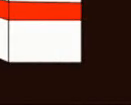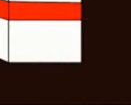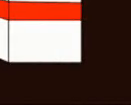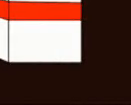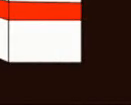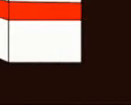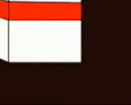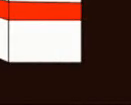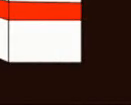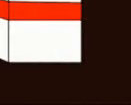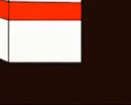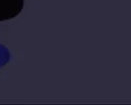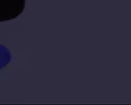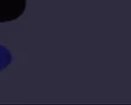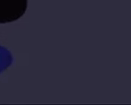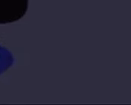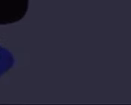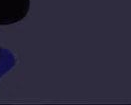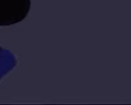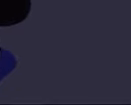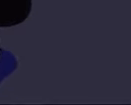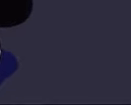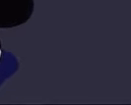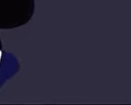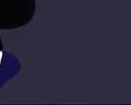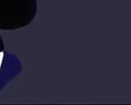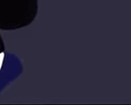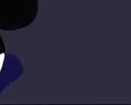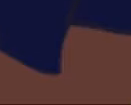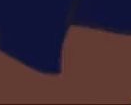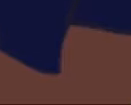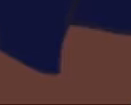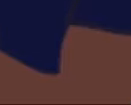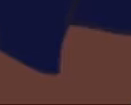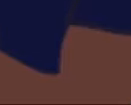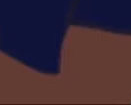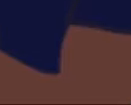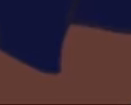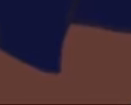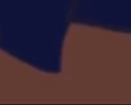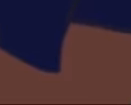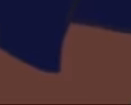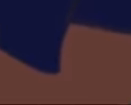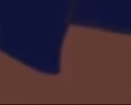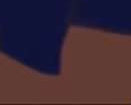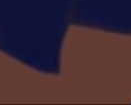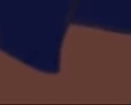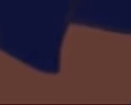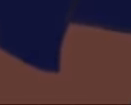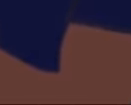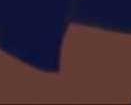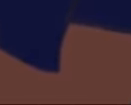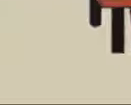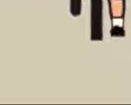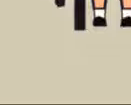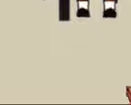breakfast and lunch at lunchtime. And we'll see you later when we meet with the school nurse to discuss healthy eating